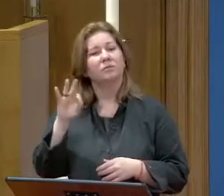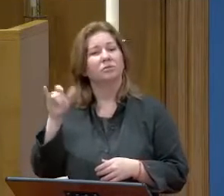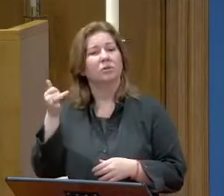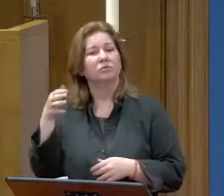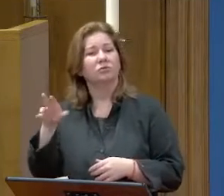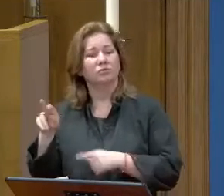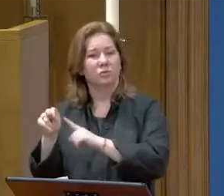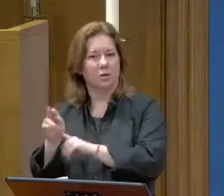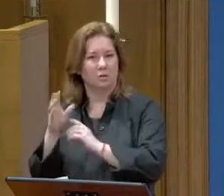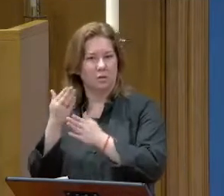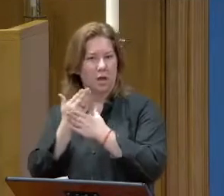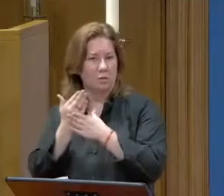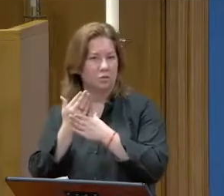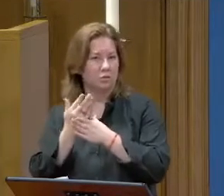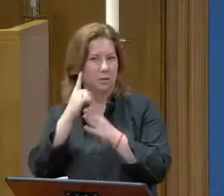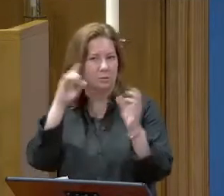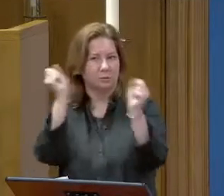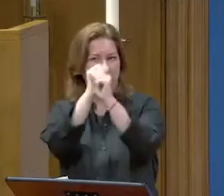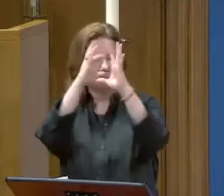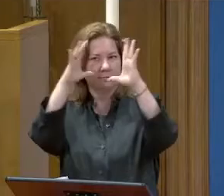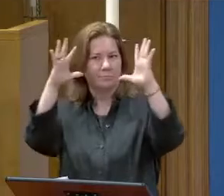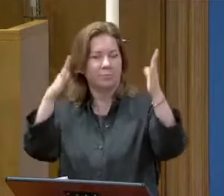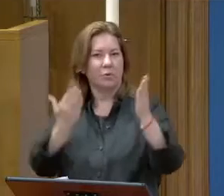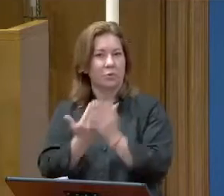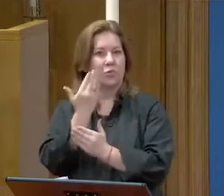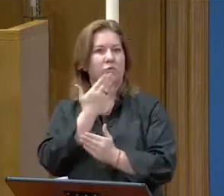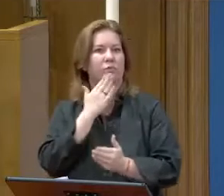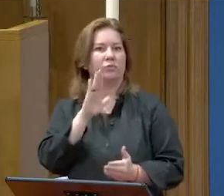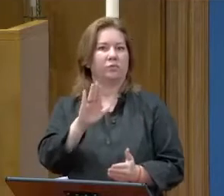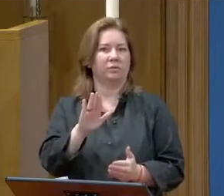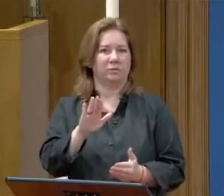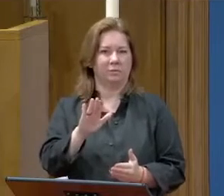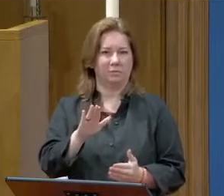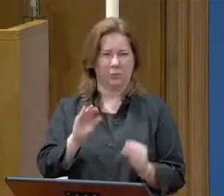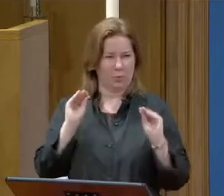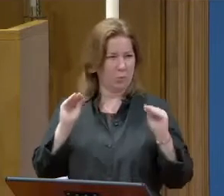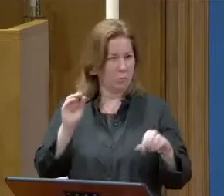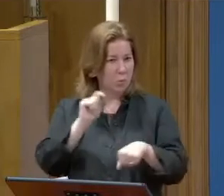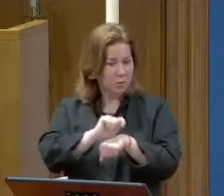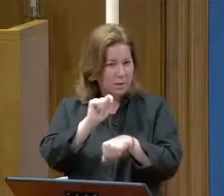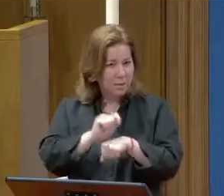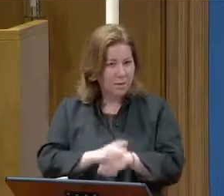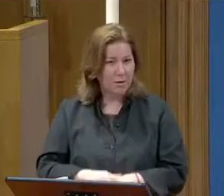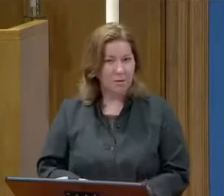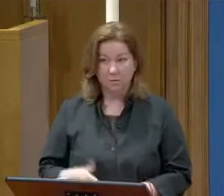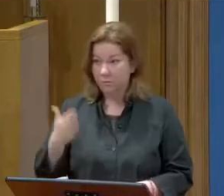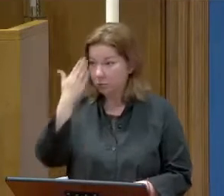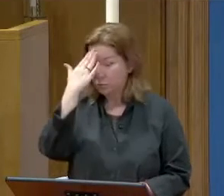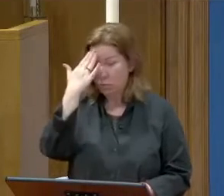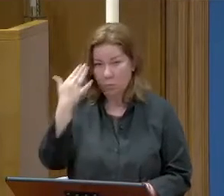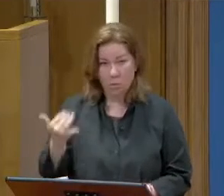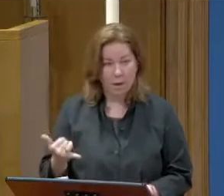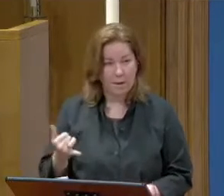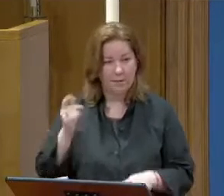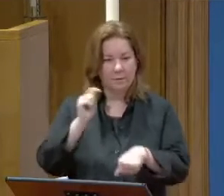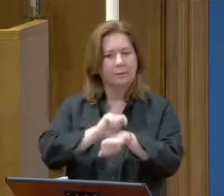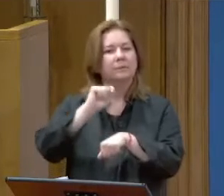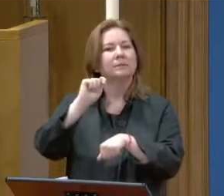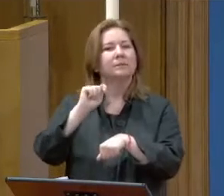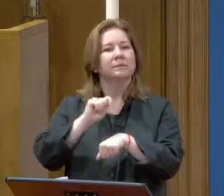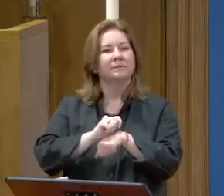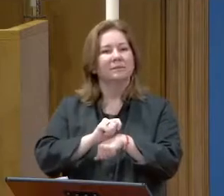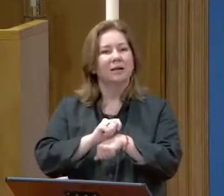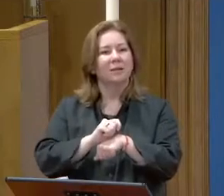shared a vision of a new Jerusalem. This is a place that had no temple. You know why? Because the temple wasn't